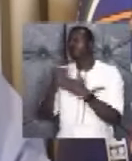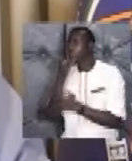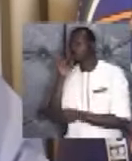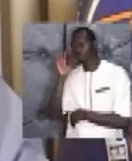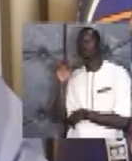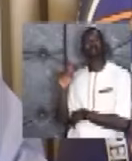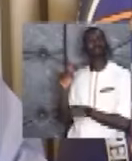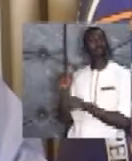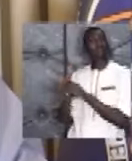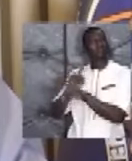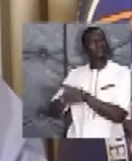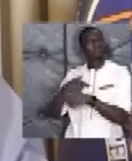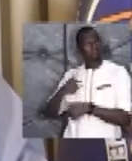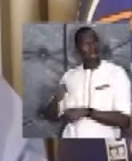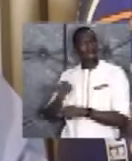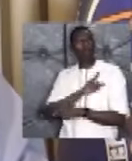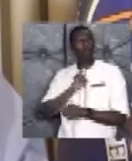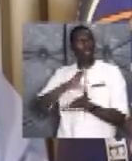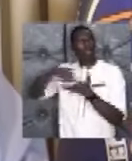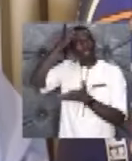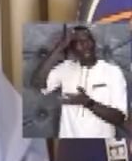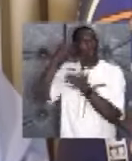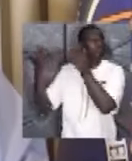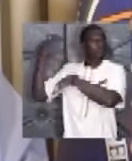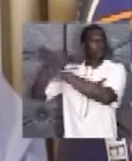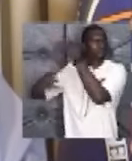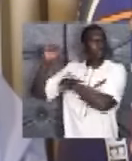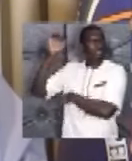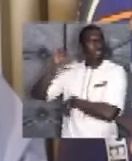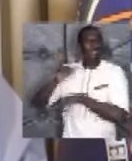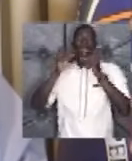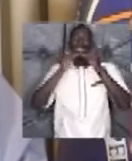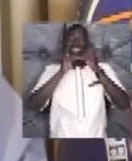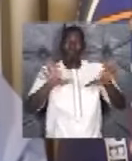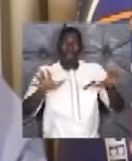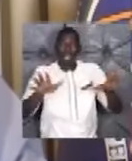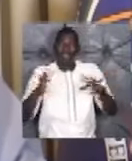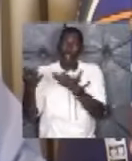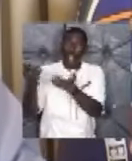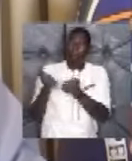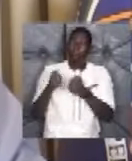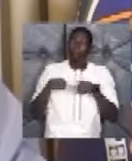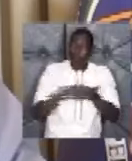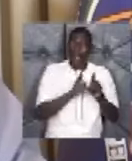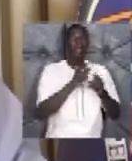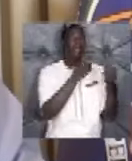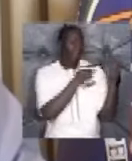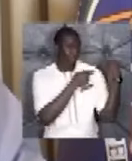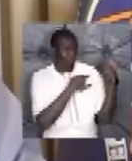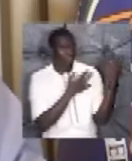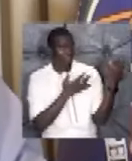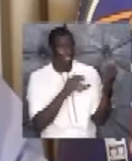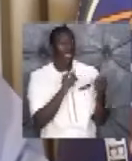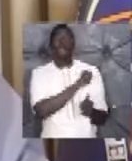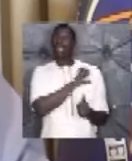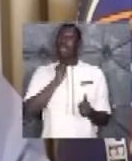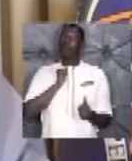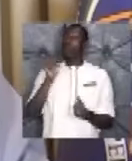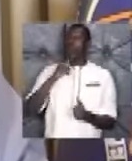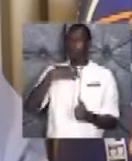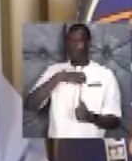humility. As we have learned over the years, democracy comes with responsibility, and